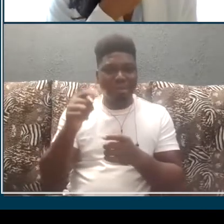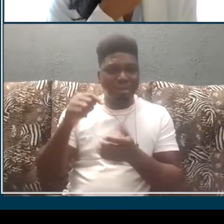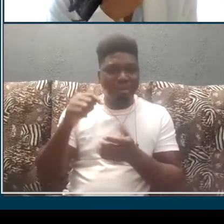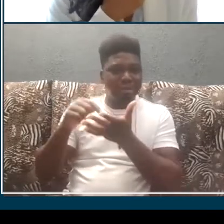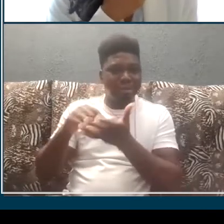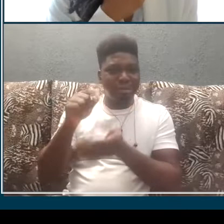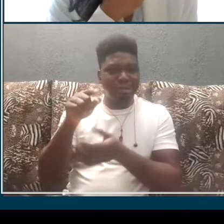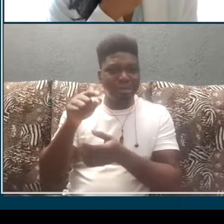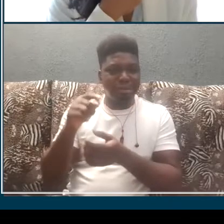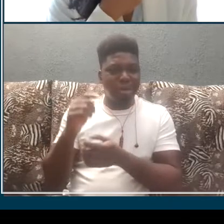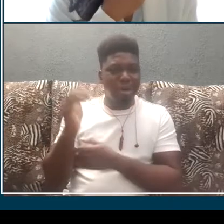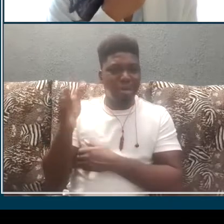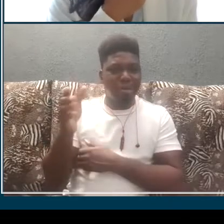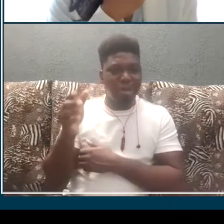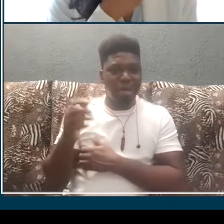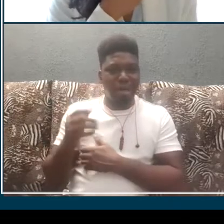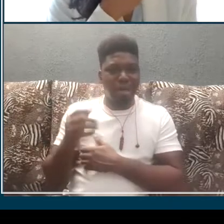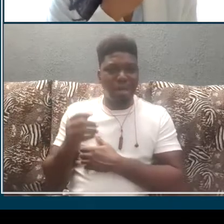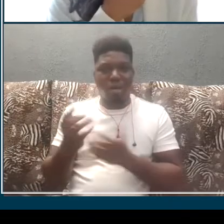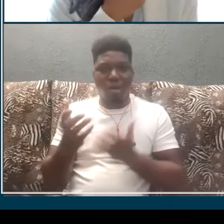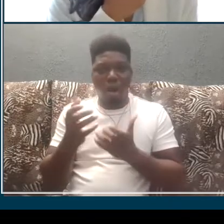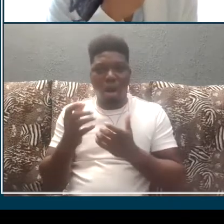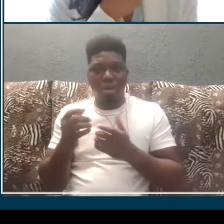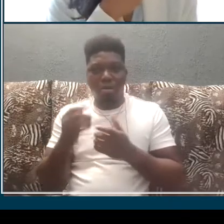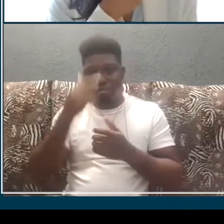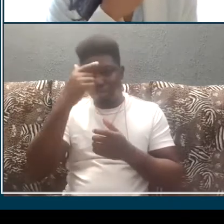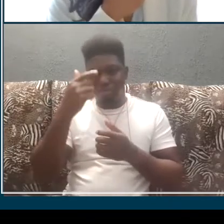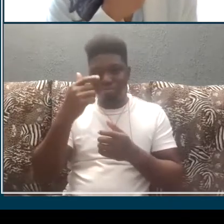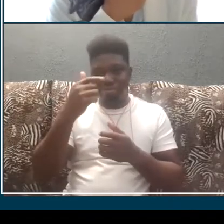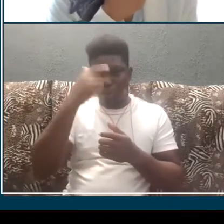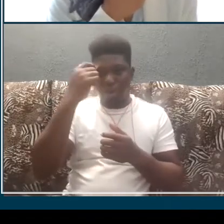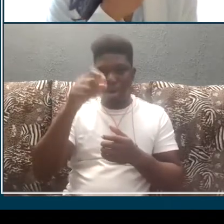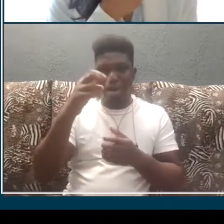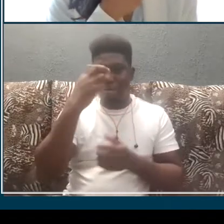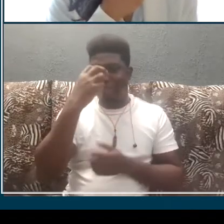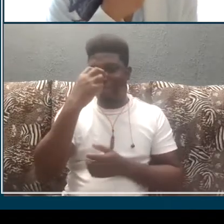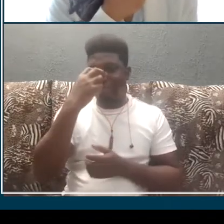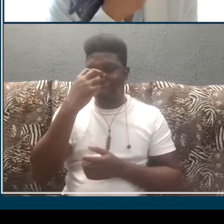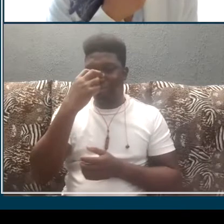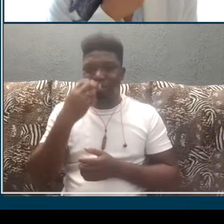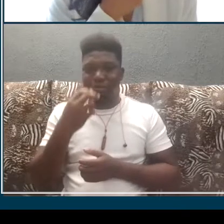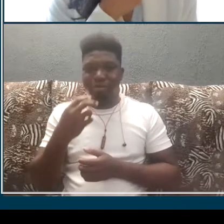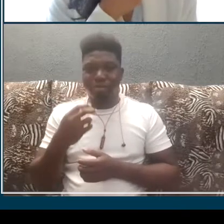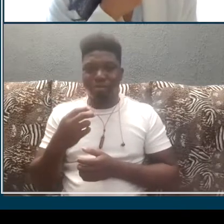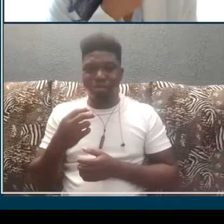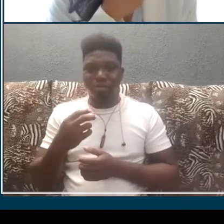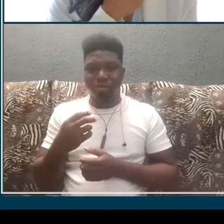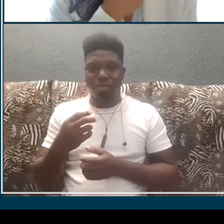they don't want to talk to me because of my blindness, but otherwise I get discriminated because